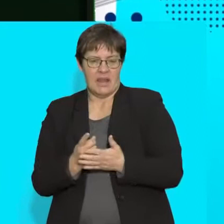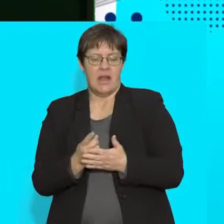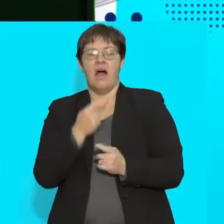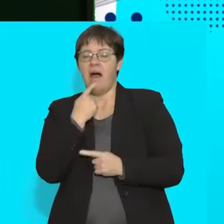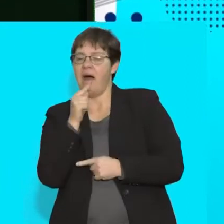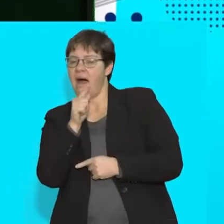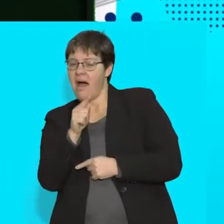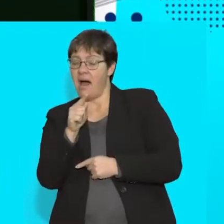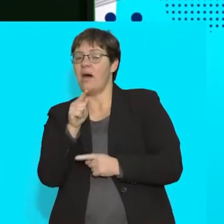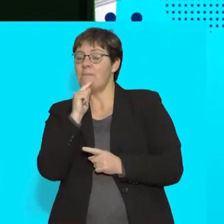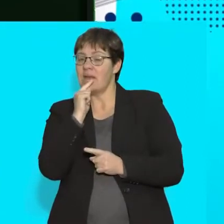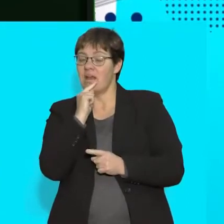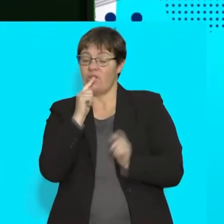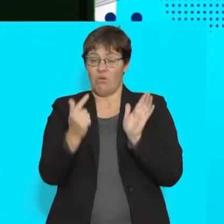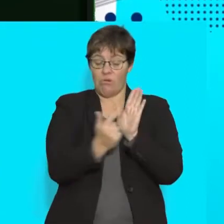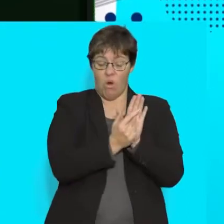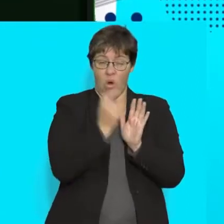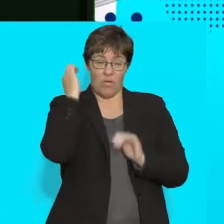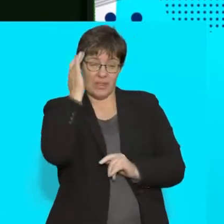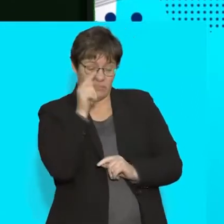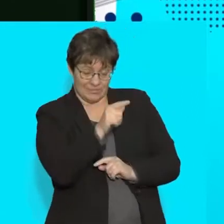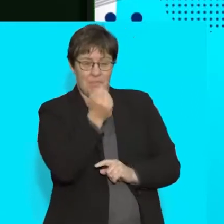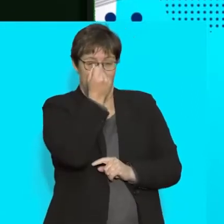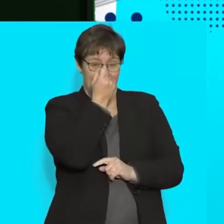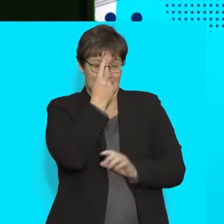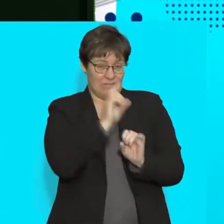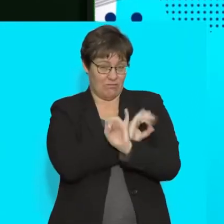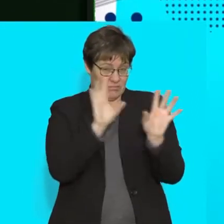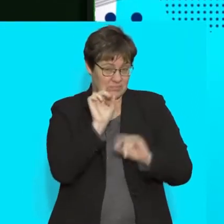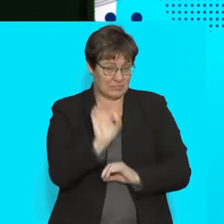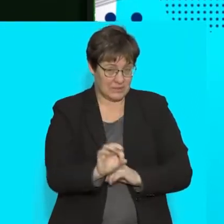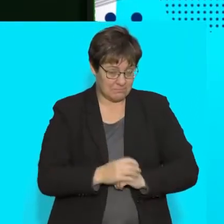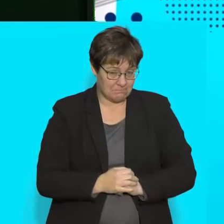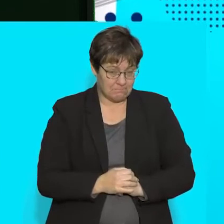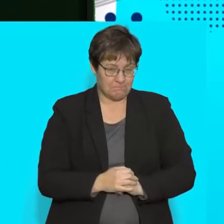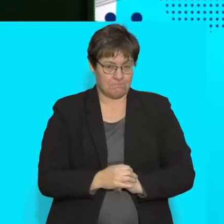need to make sure that you are familiar with. So let's just jump right into it.